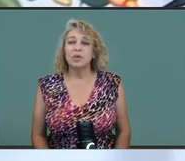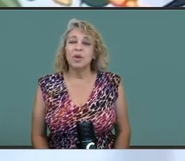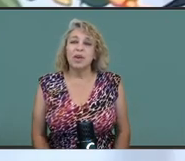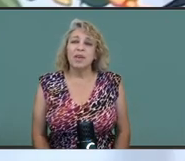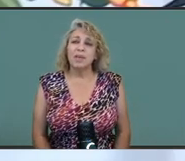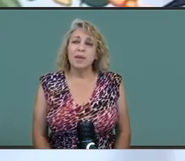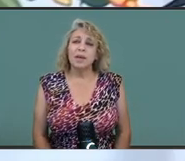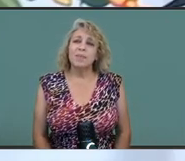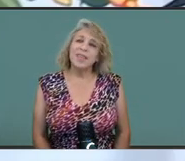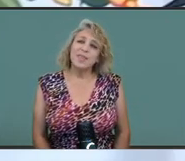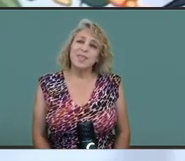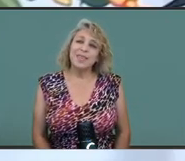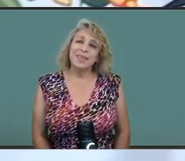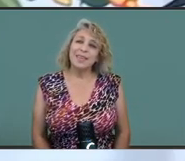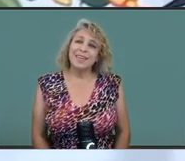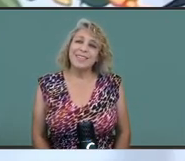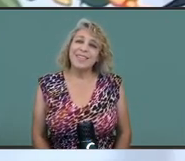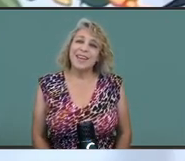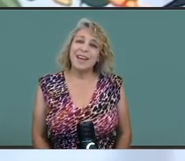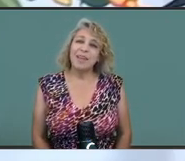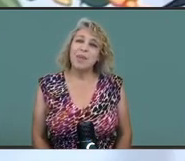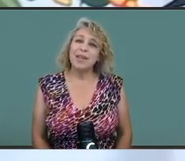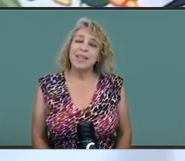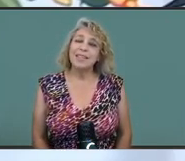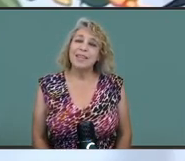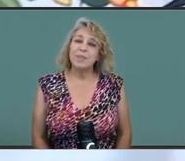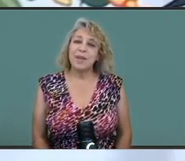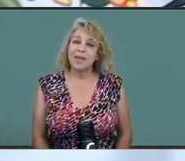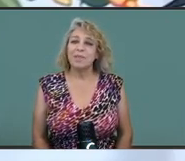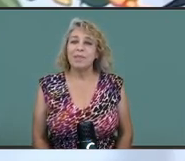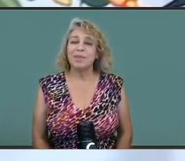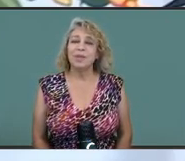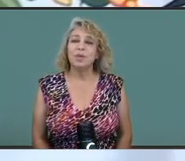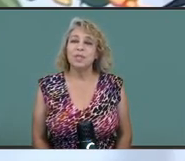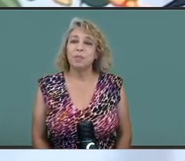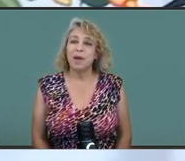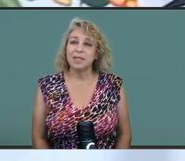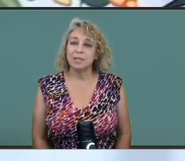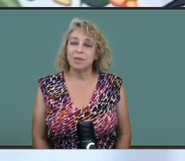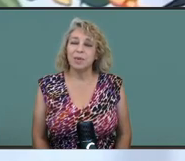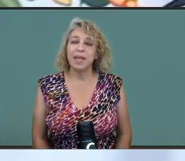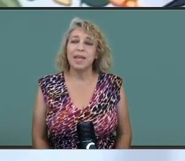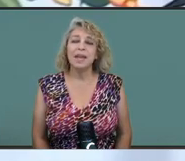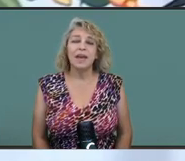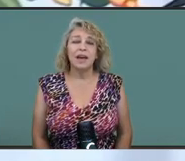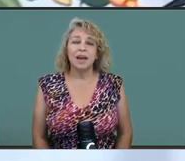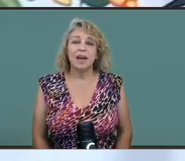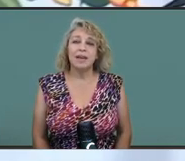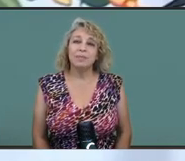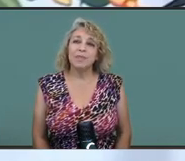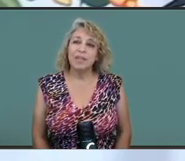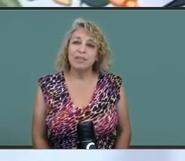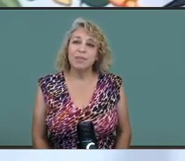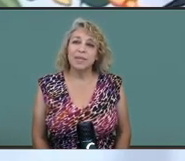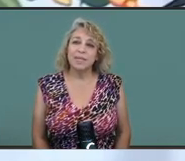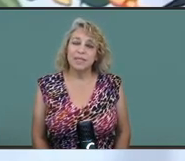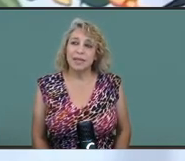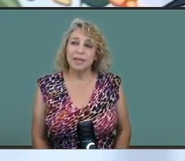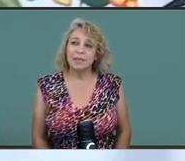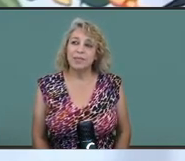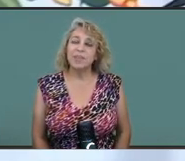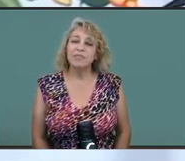also, the other thing is that I want to let the American people know what's possible when a